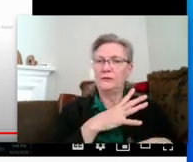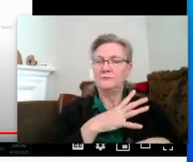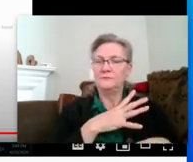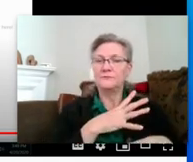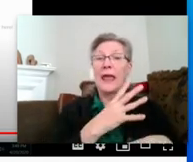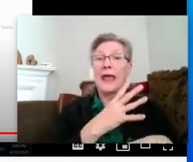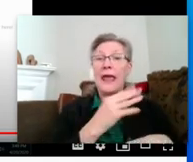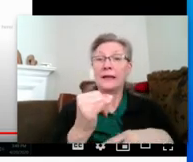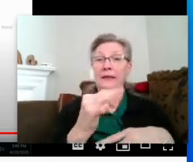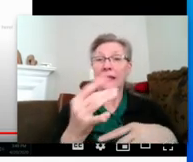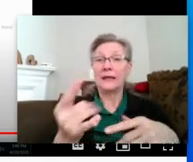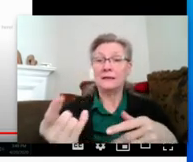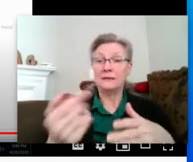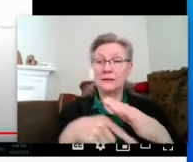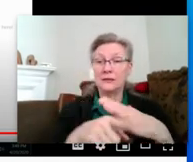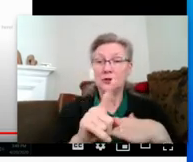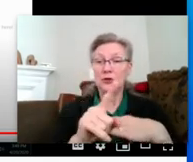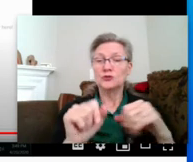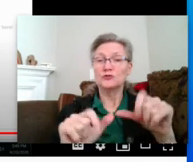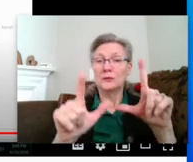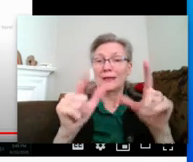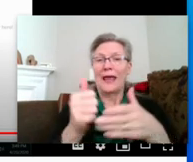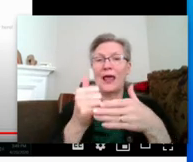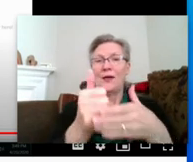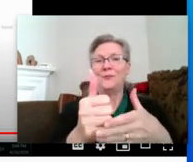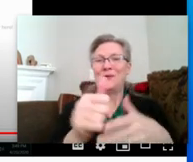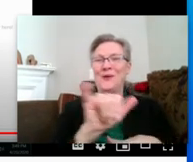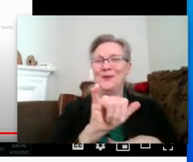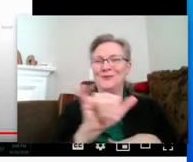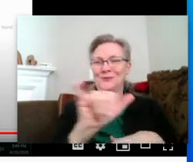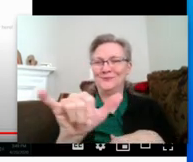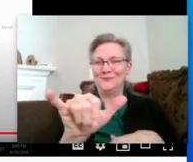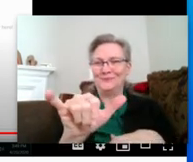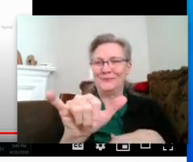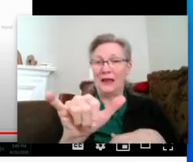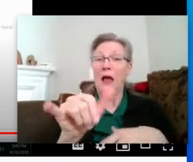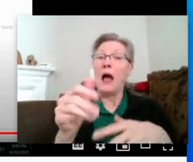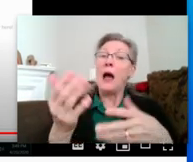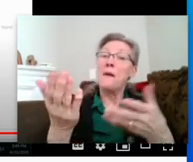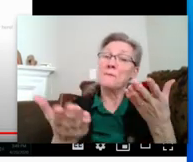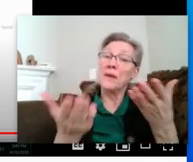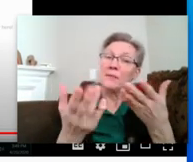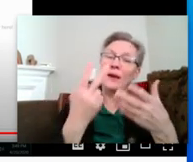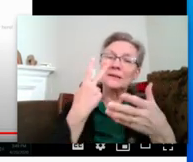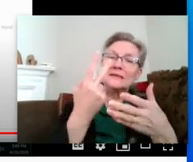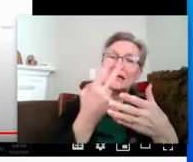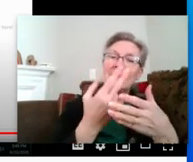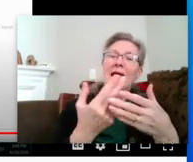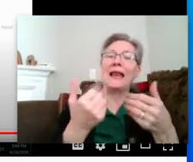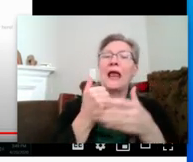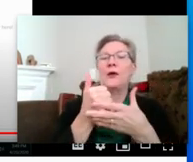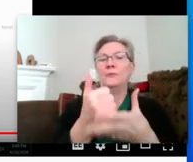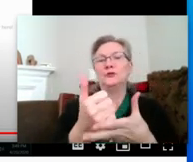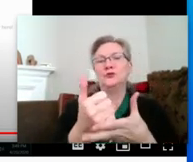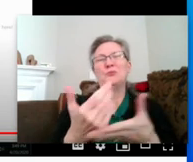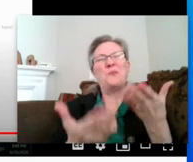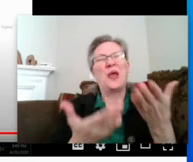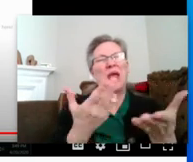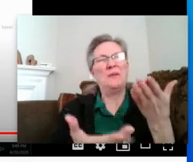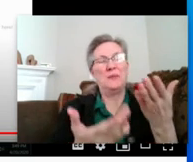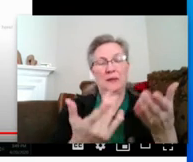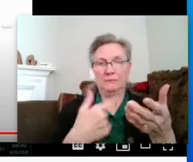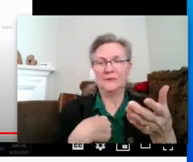And if they can come onto your screen and help you out while you're working. I might also see it, and they might jump in and answer some questions for you. So I hope